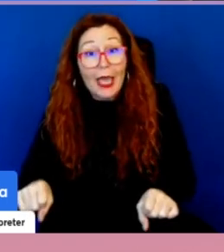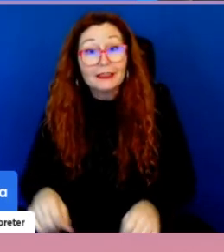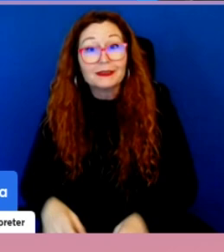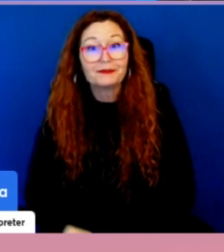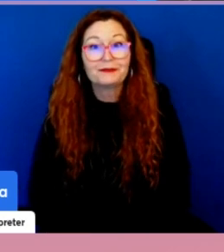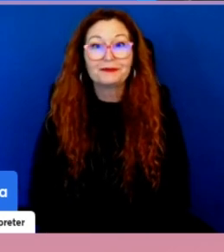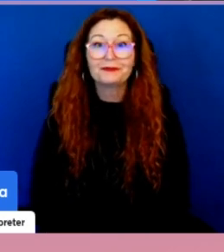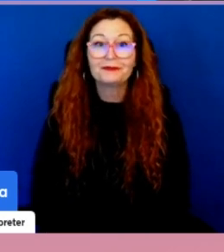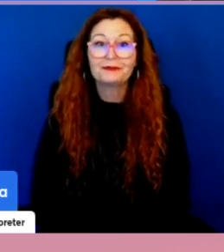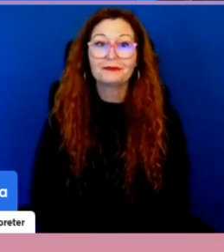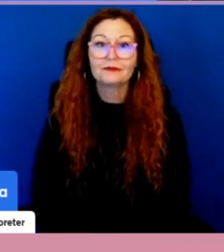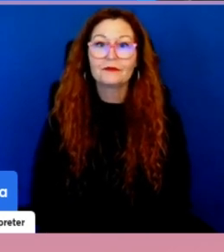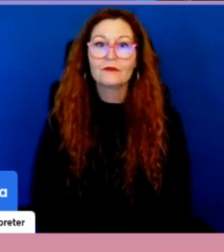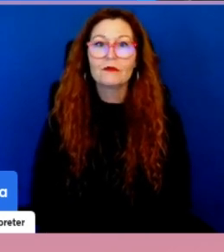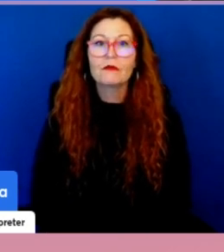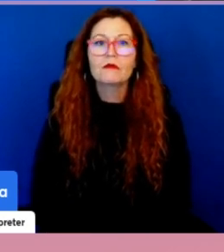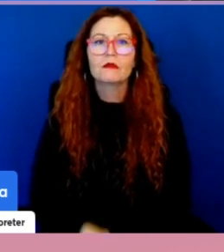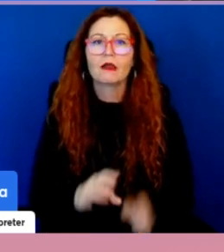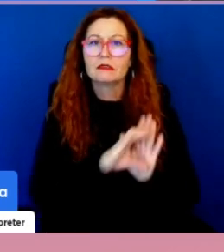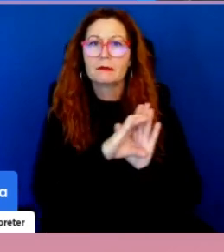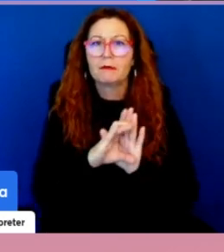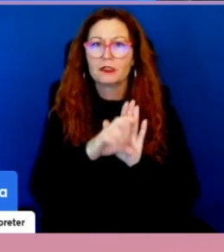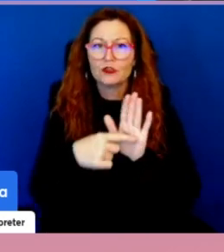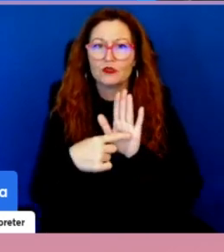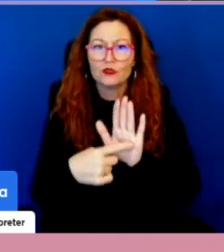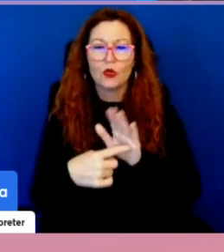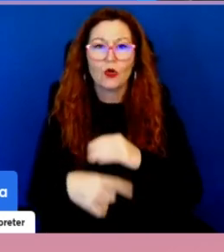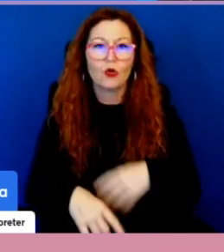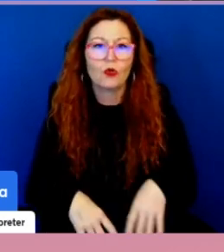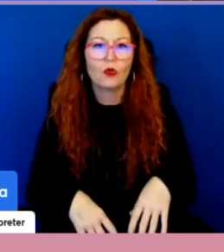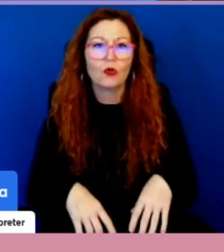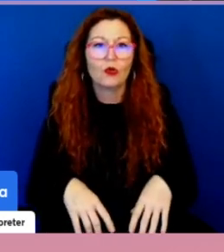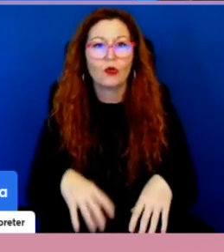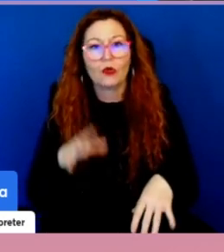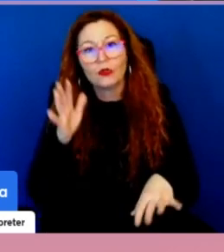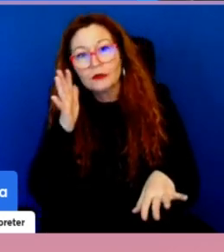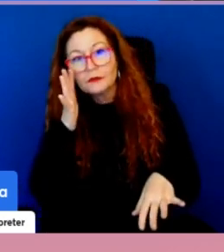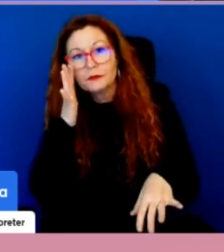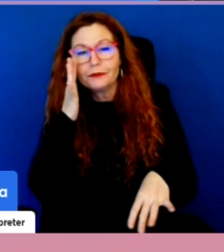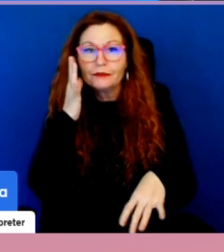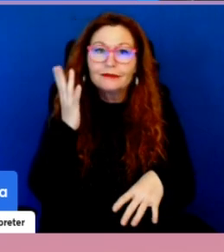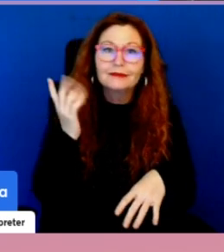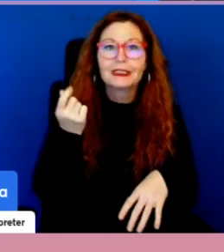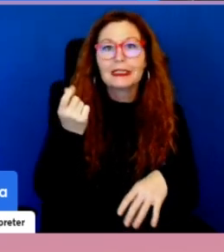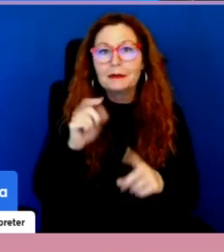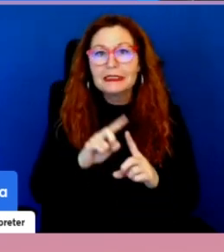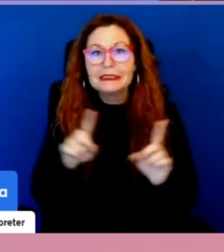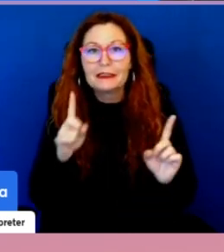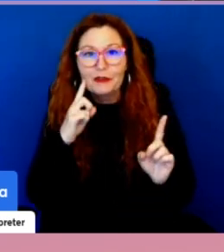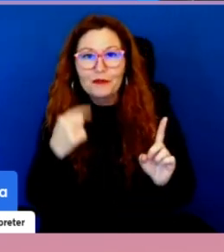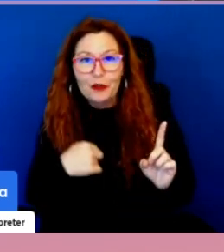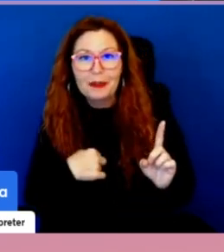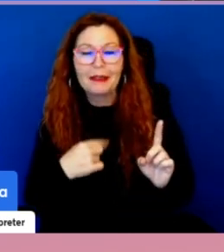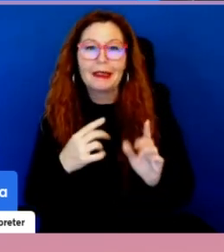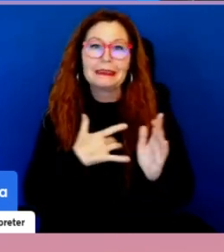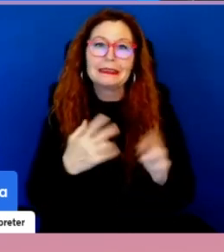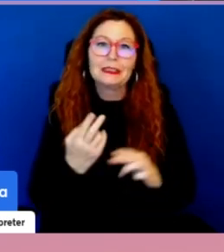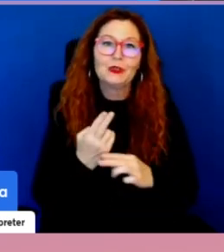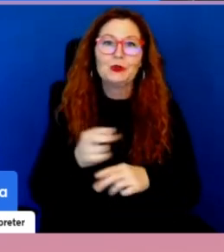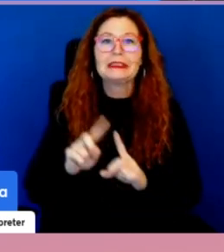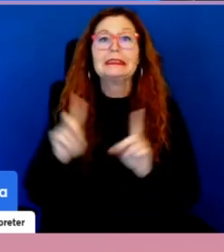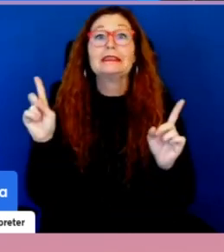And I've got some screen grabs, and this is odd for me. I usually show terminal or YAML files for this, but I'm using